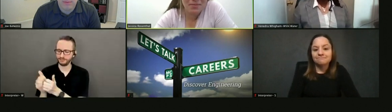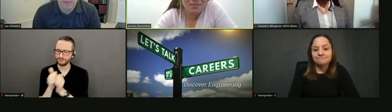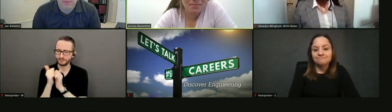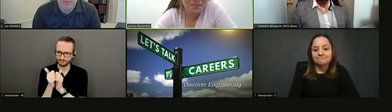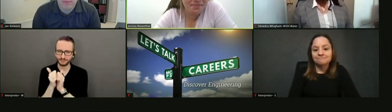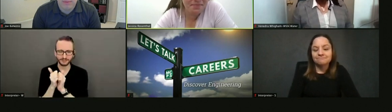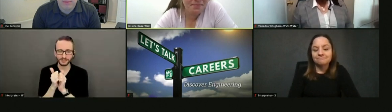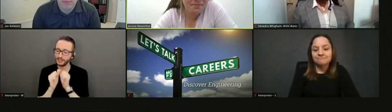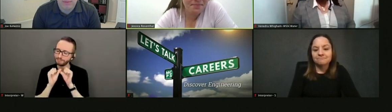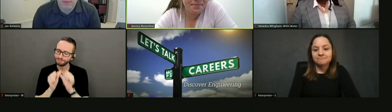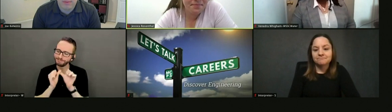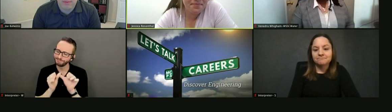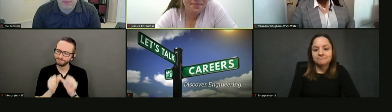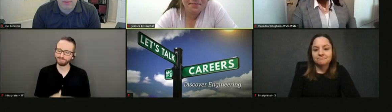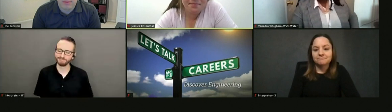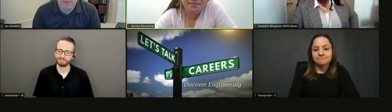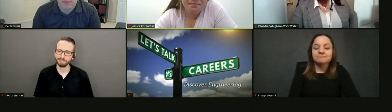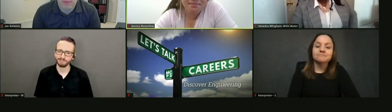Stick with it.